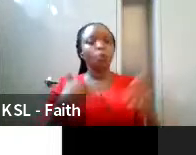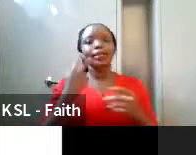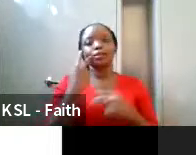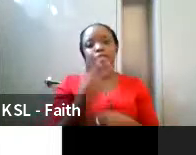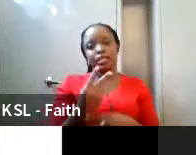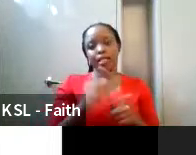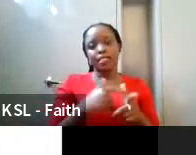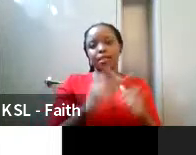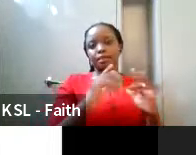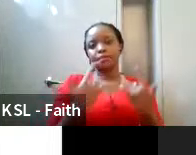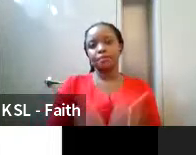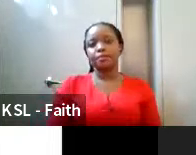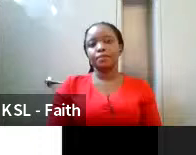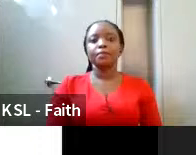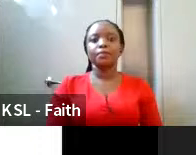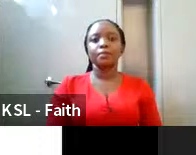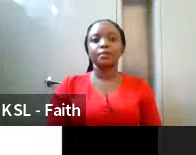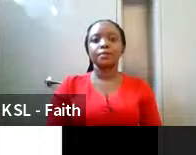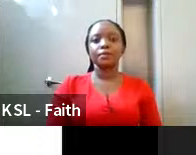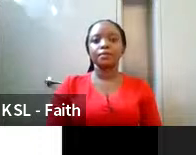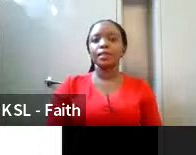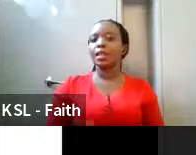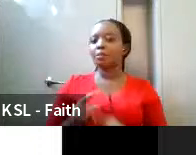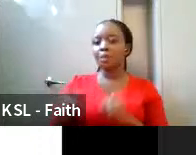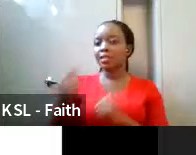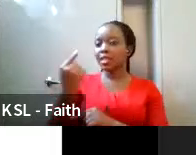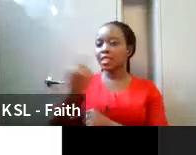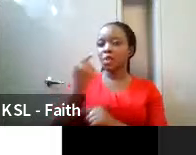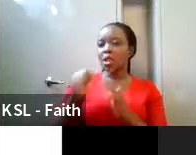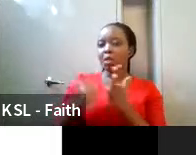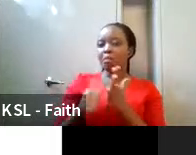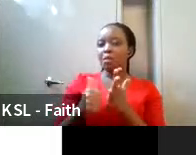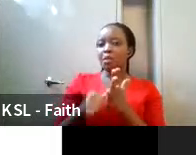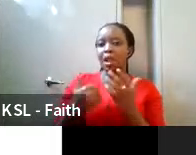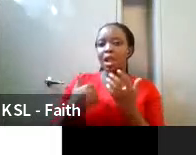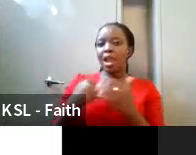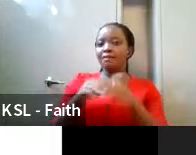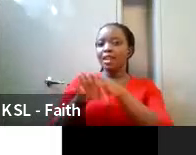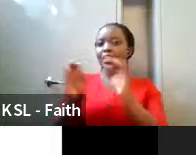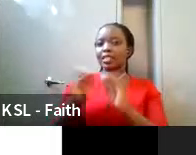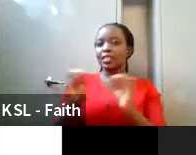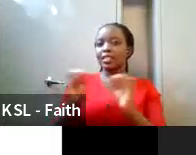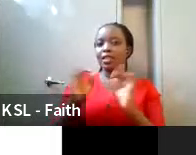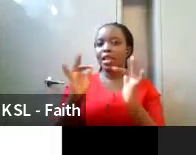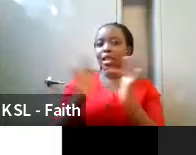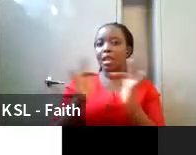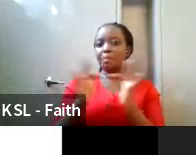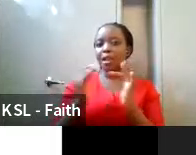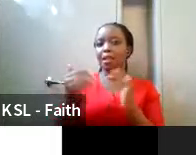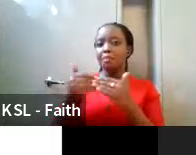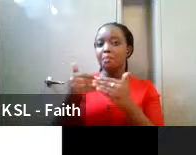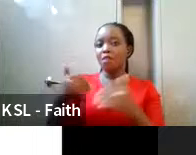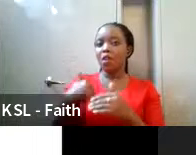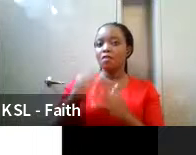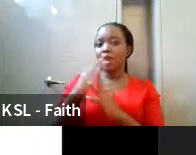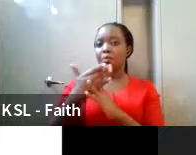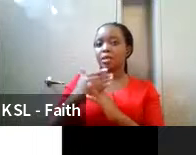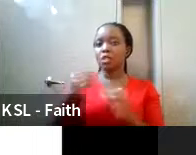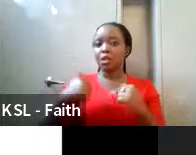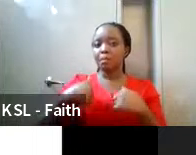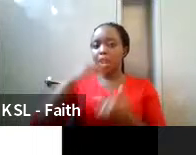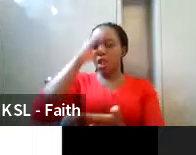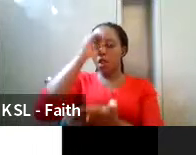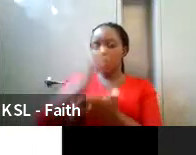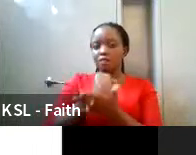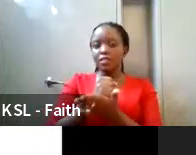Now, you see, now the only problem is that I can't have access to the mails that between my office and the Times